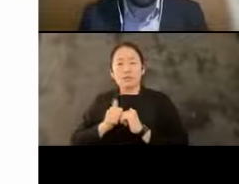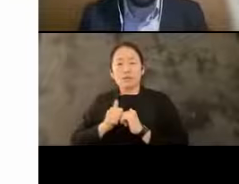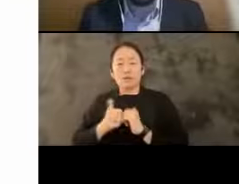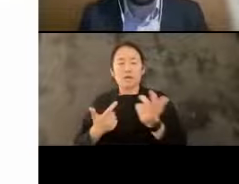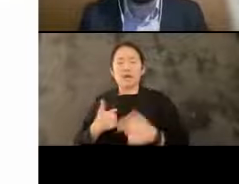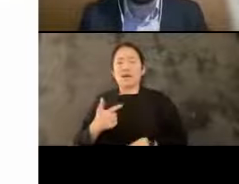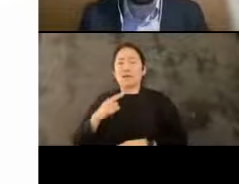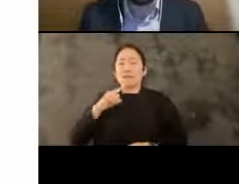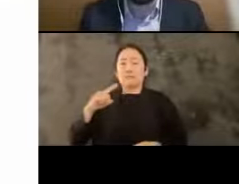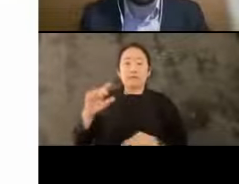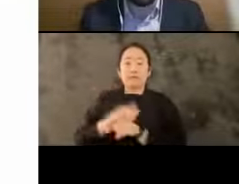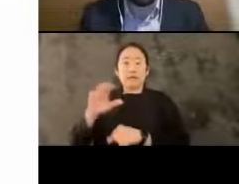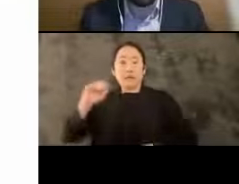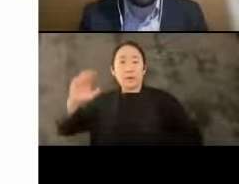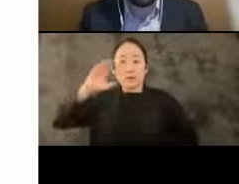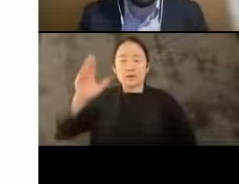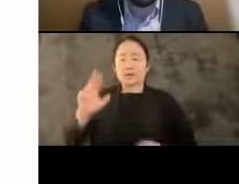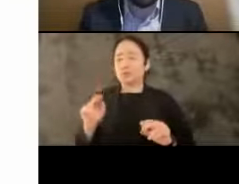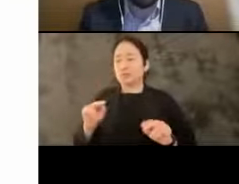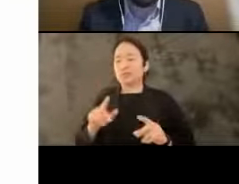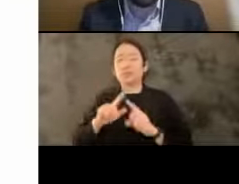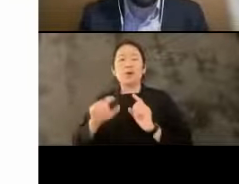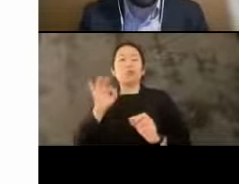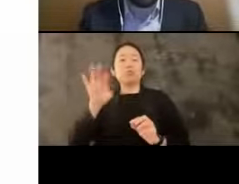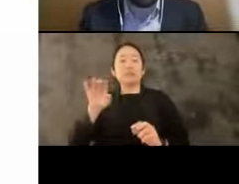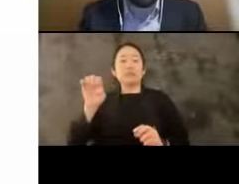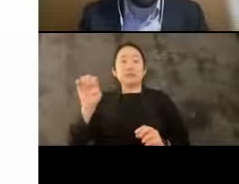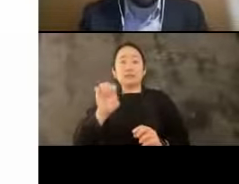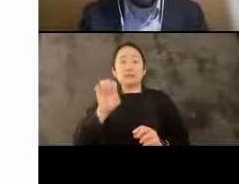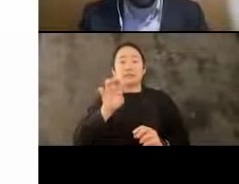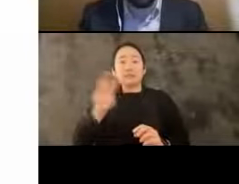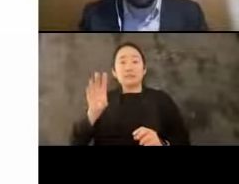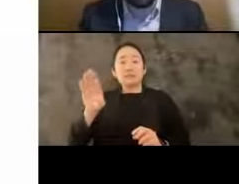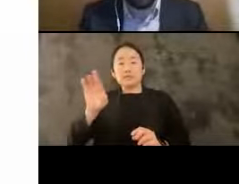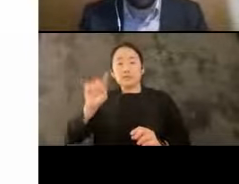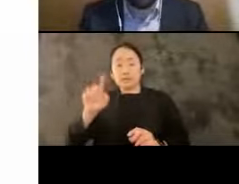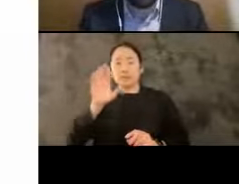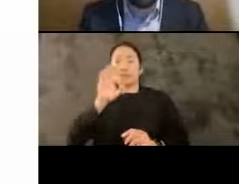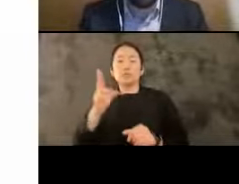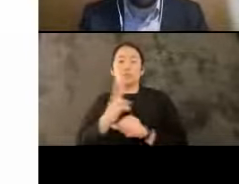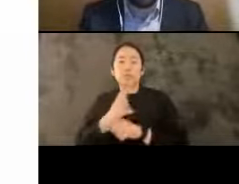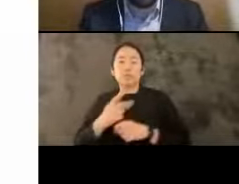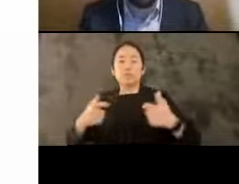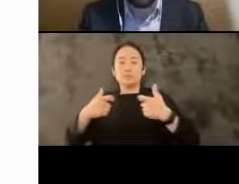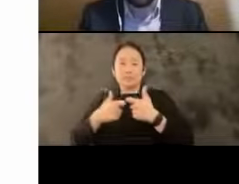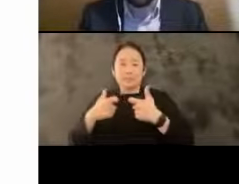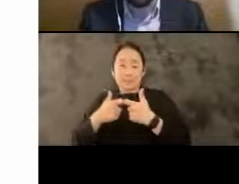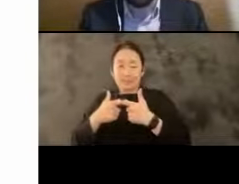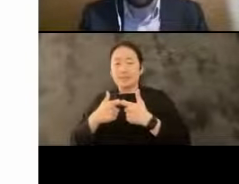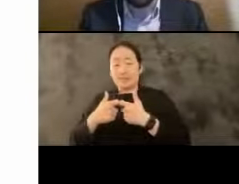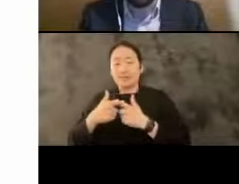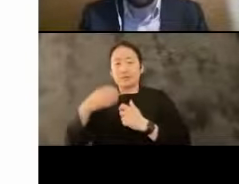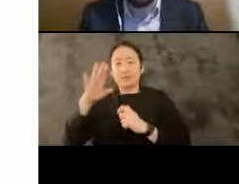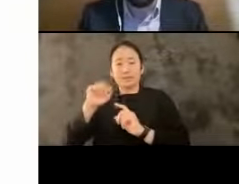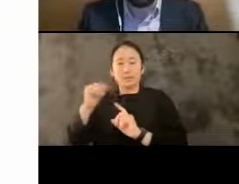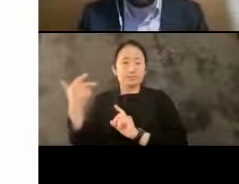anything here, but I will note the East-West BRT is using battery electric buses, so no local emissions directly from the bus.